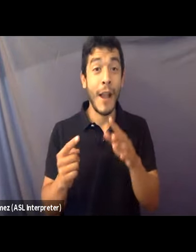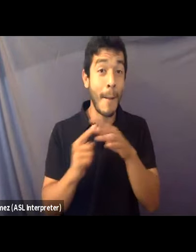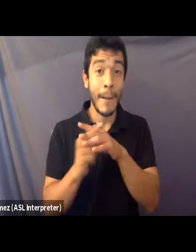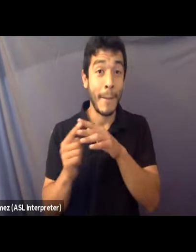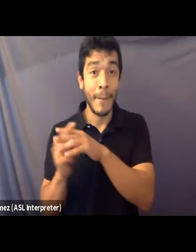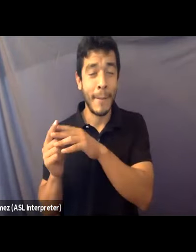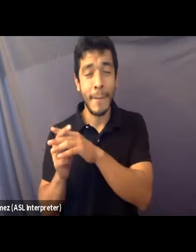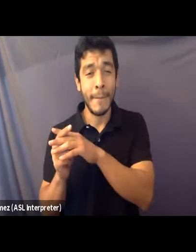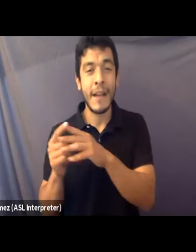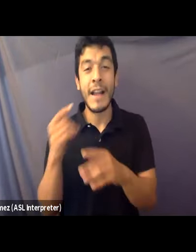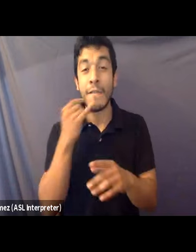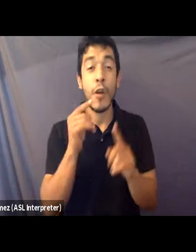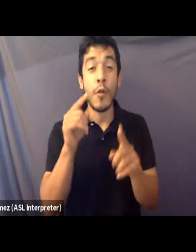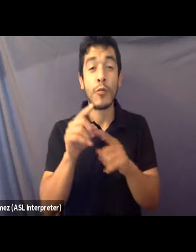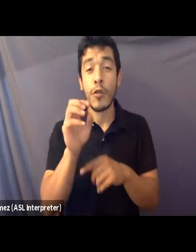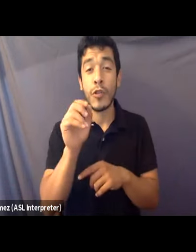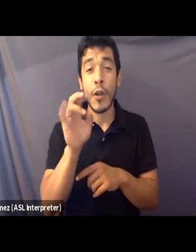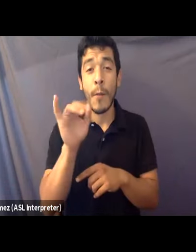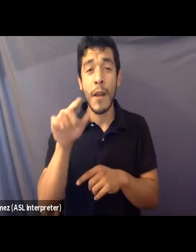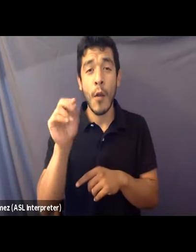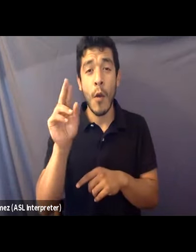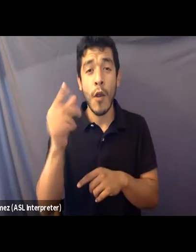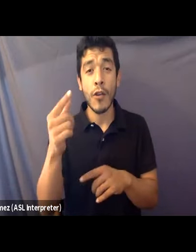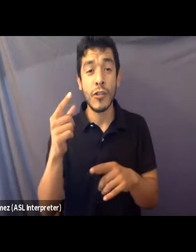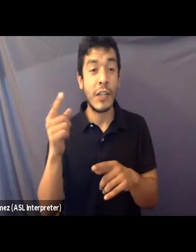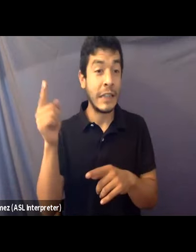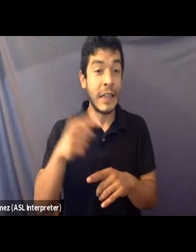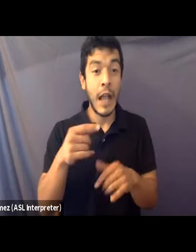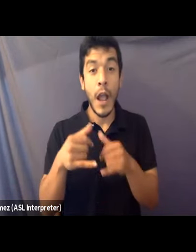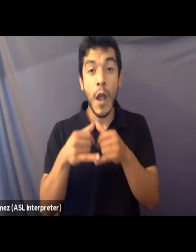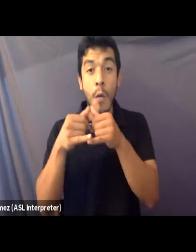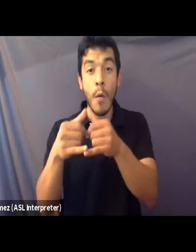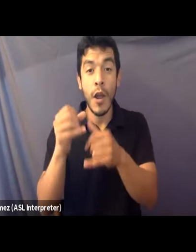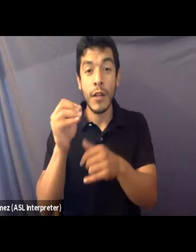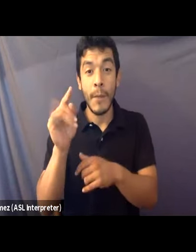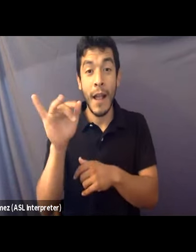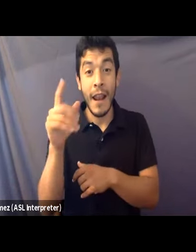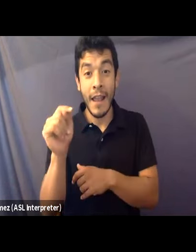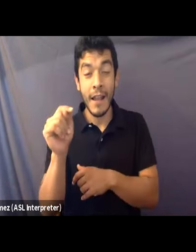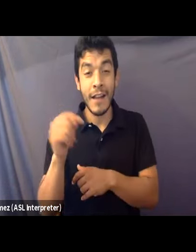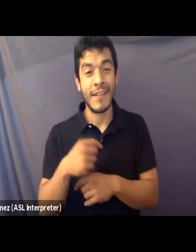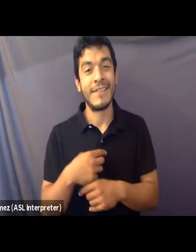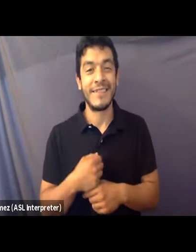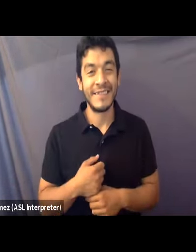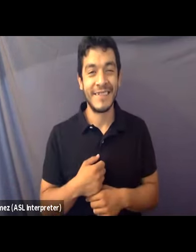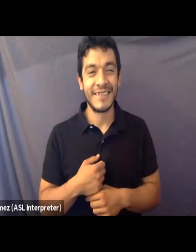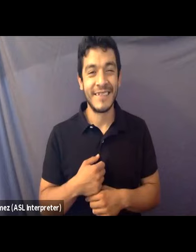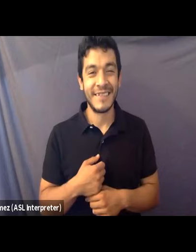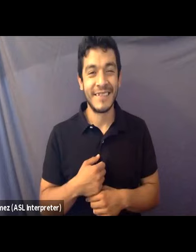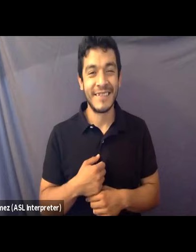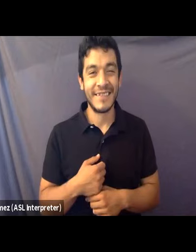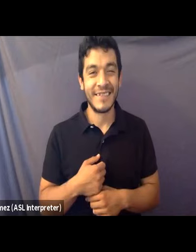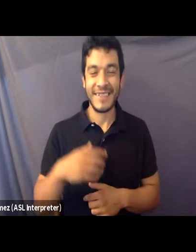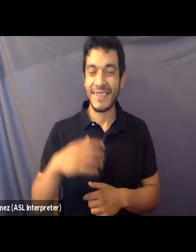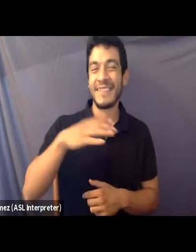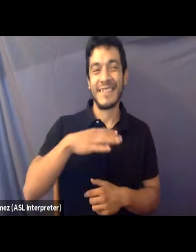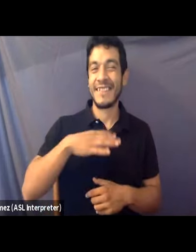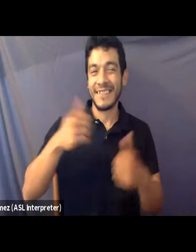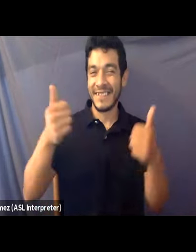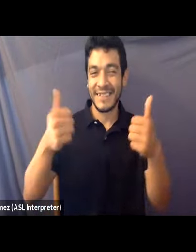.org slash award spotlight. And I'll give Gabe a chance to catch up. I know I just threw a lot at you, Gabe.